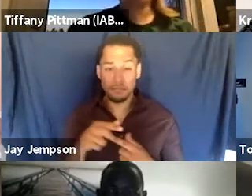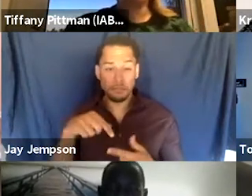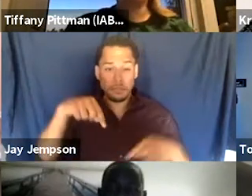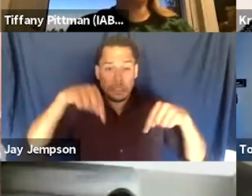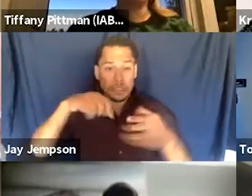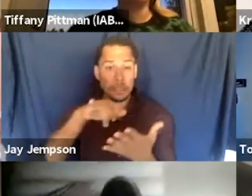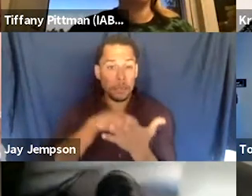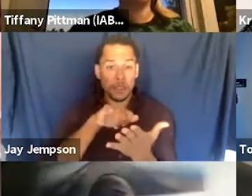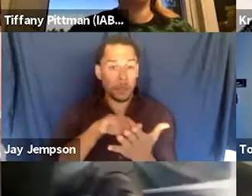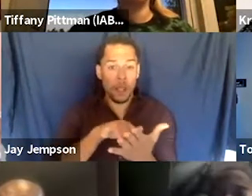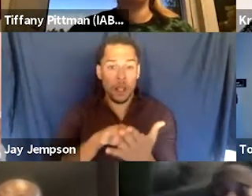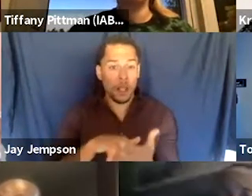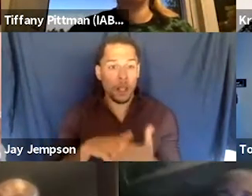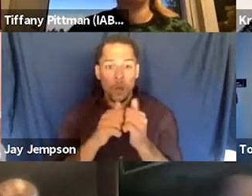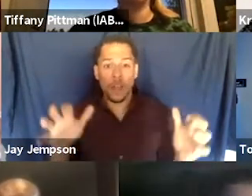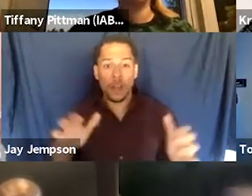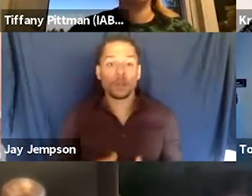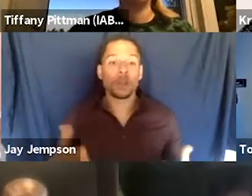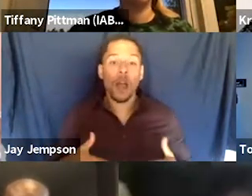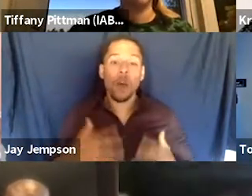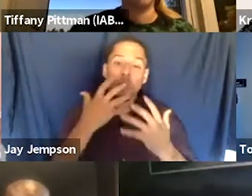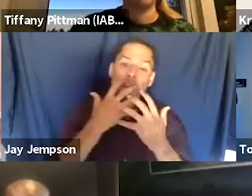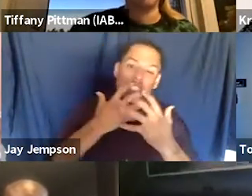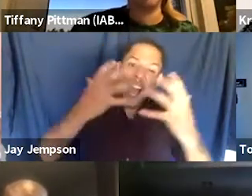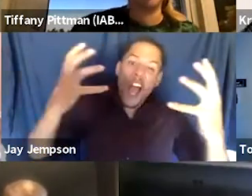really publicly shouting that